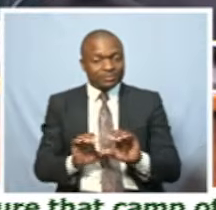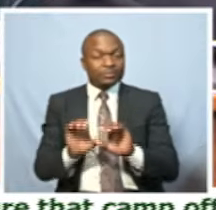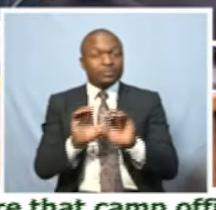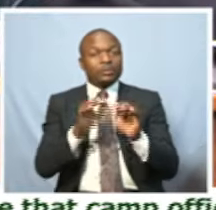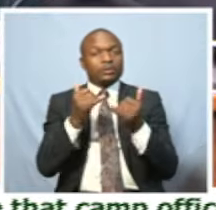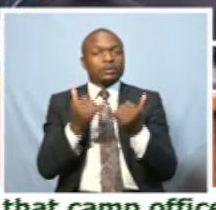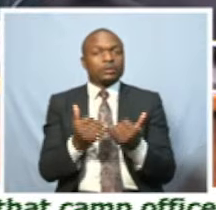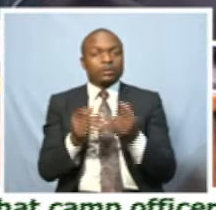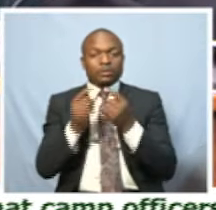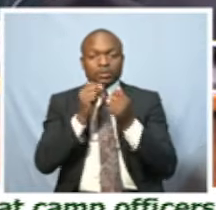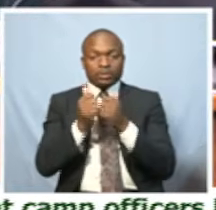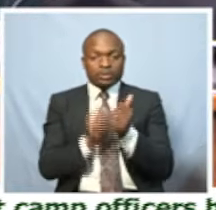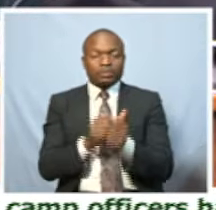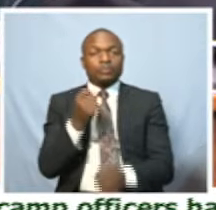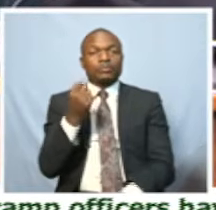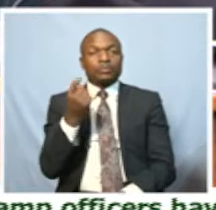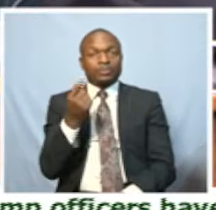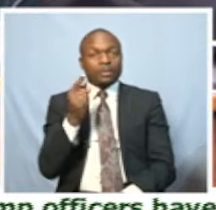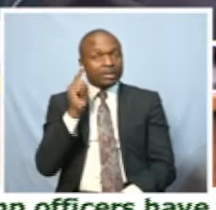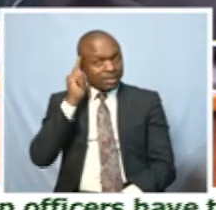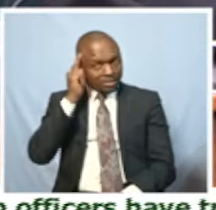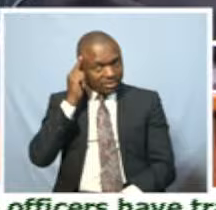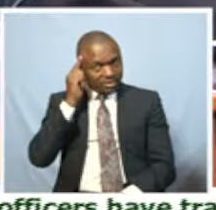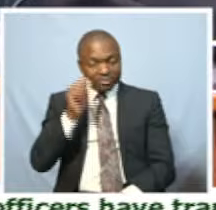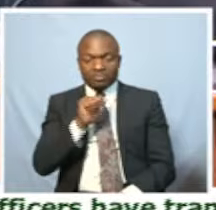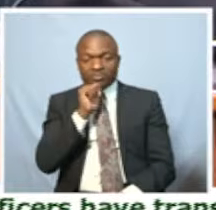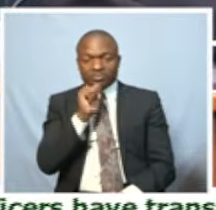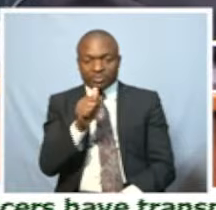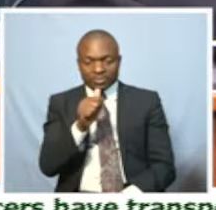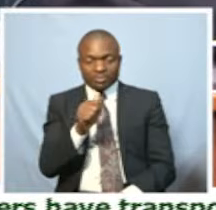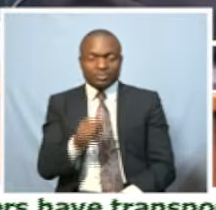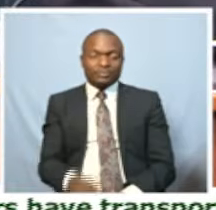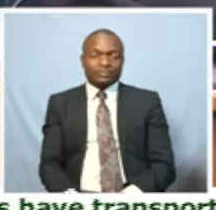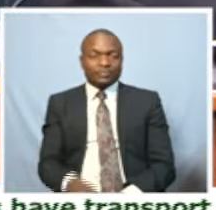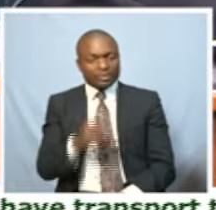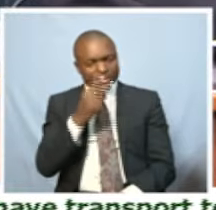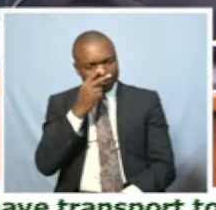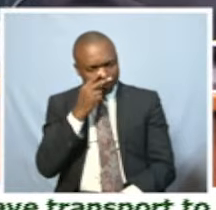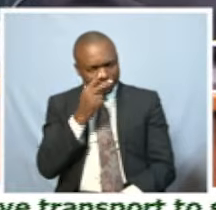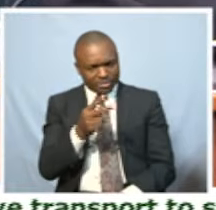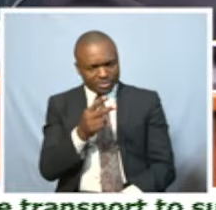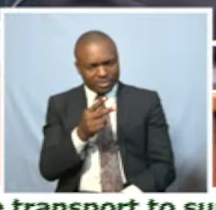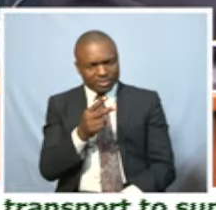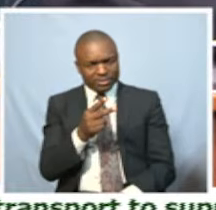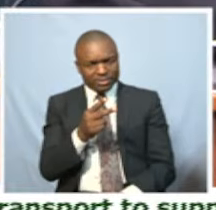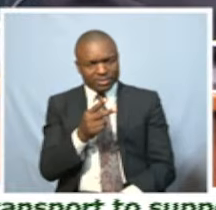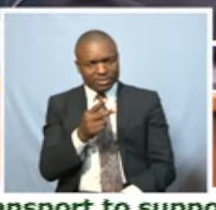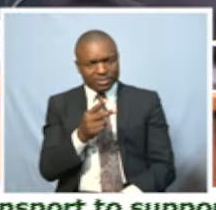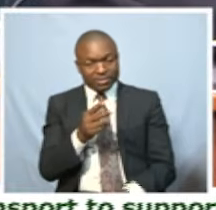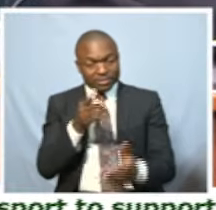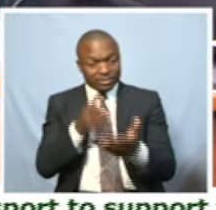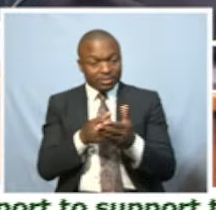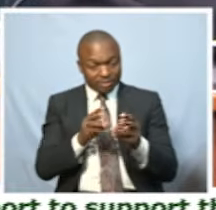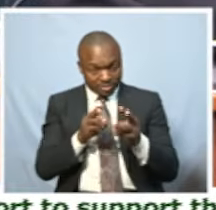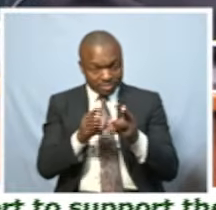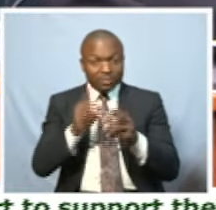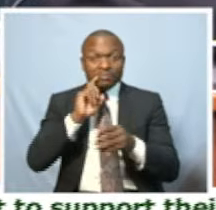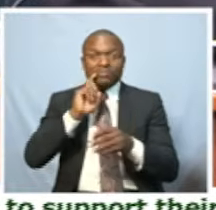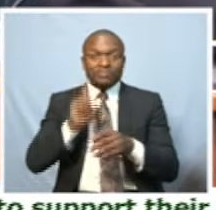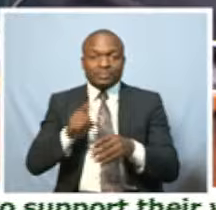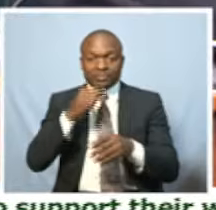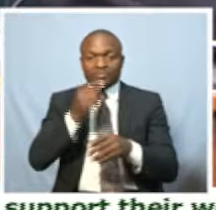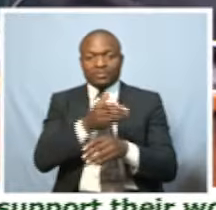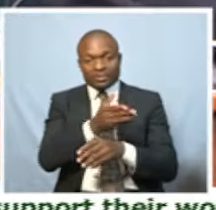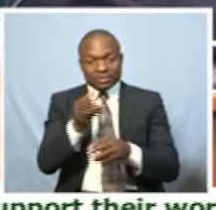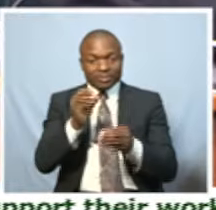Now we are only talking of 11. So I think instead of looking at it in a very aggressive manner, we must be saying there is